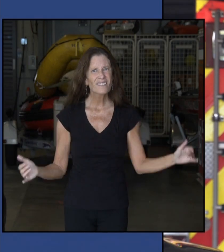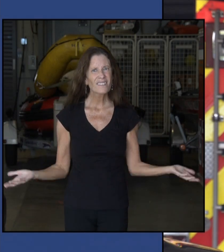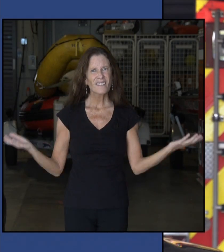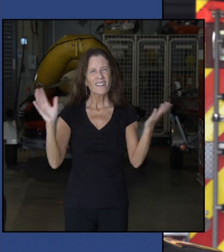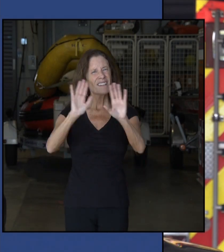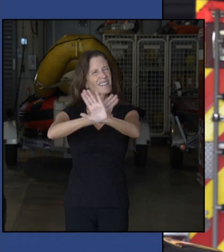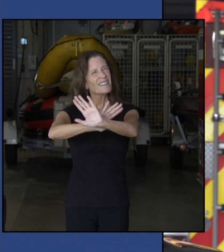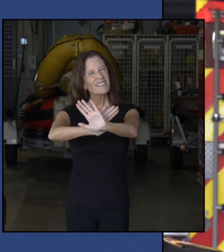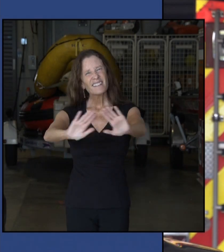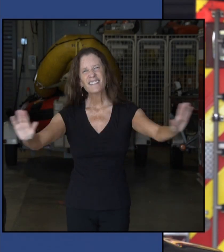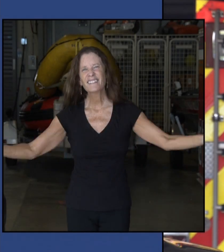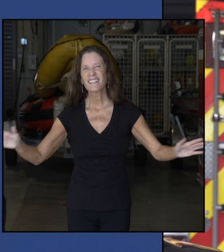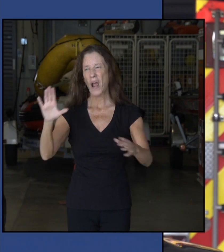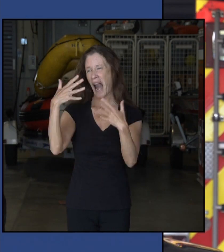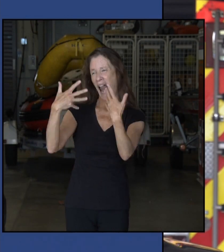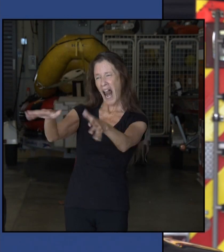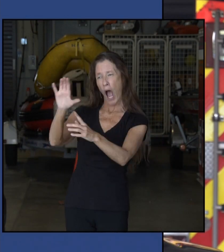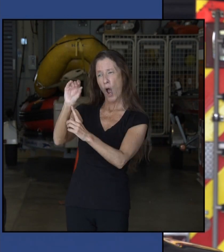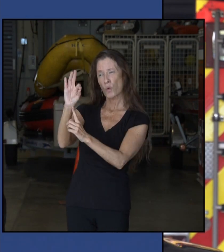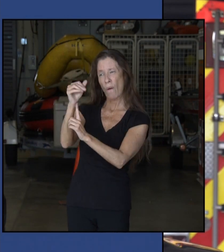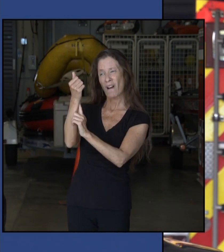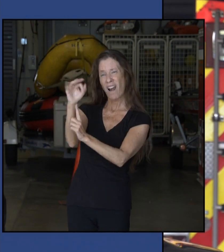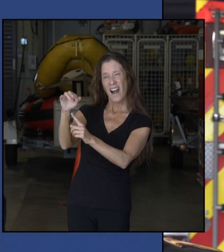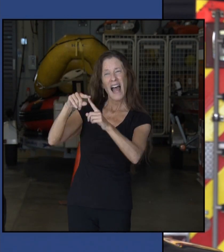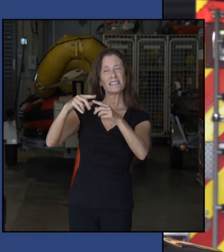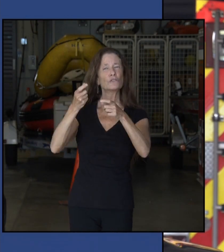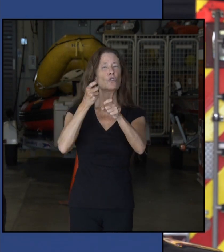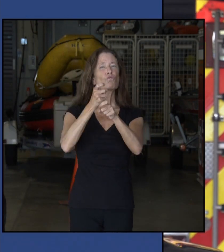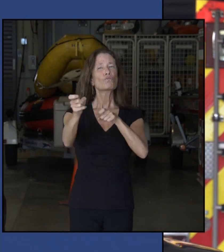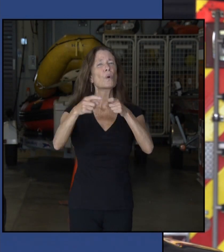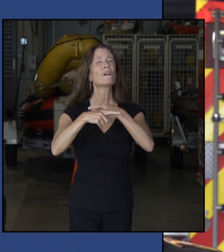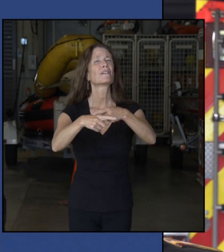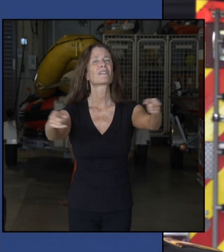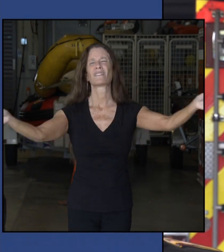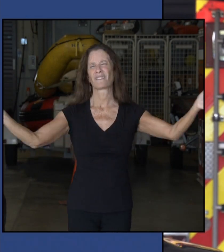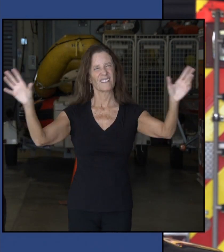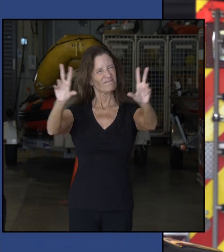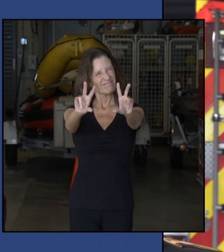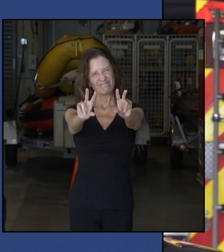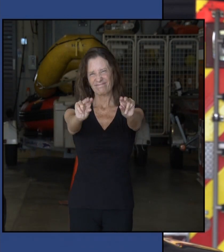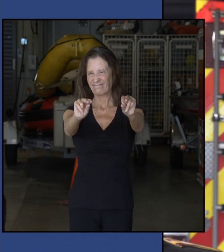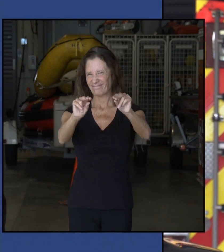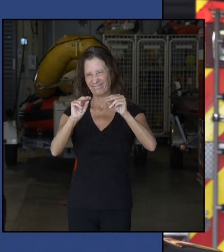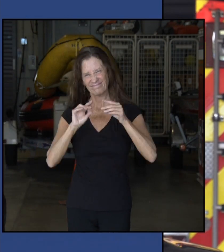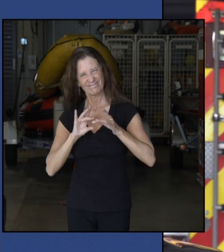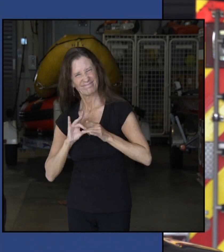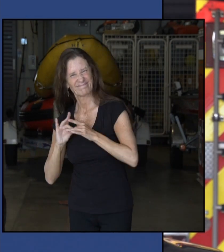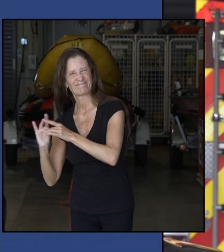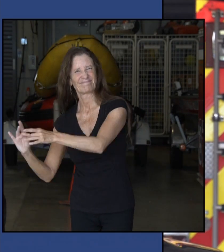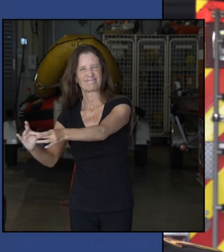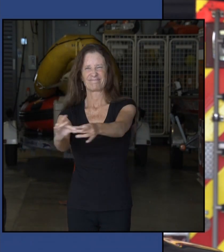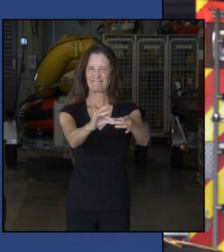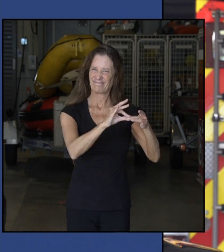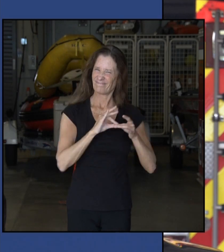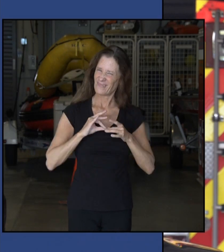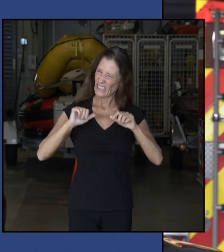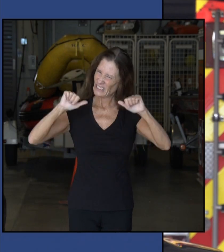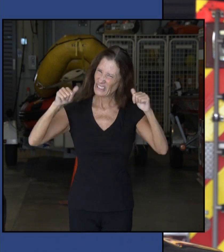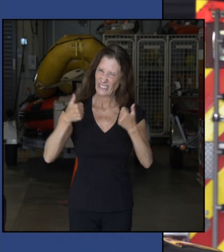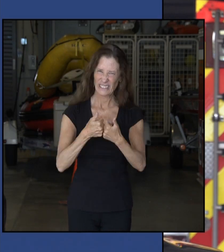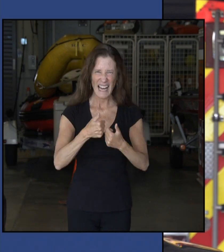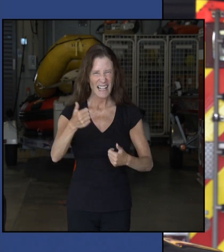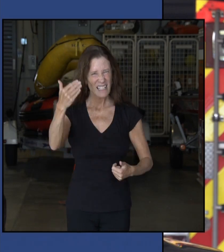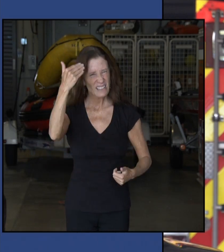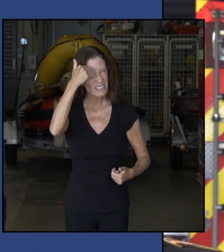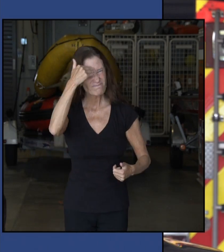have sacrificed, we know the great Americans that went before us met crisis and made that sacrifice. Our citizens in